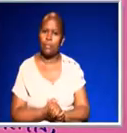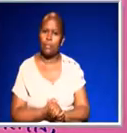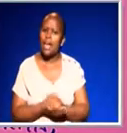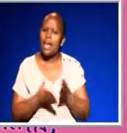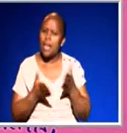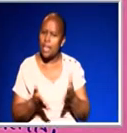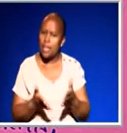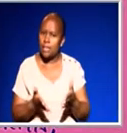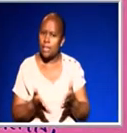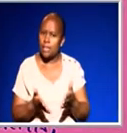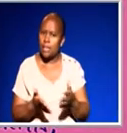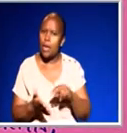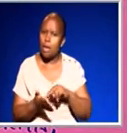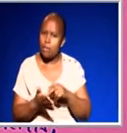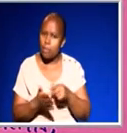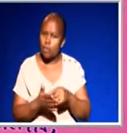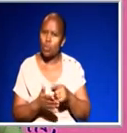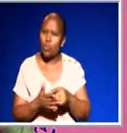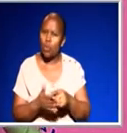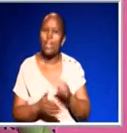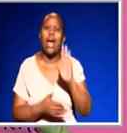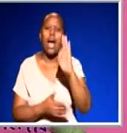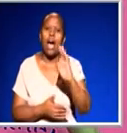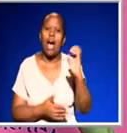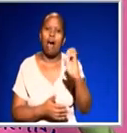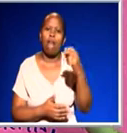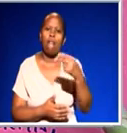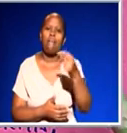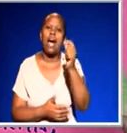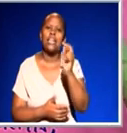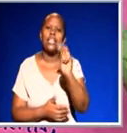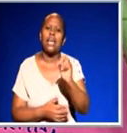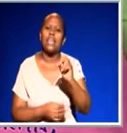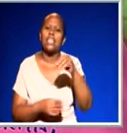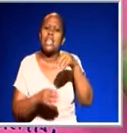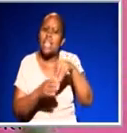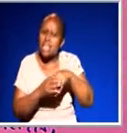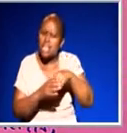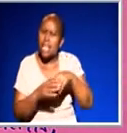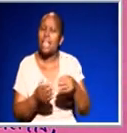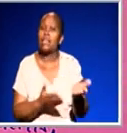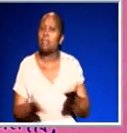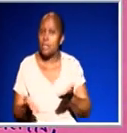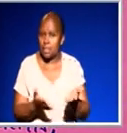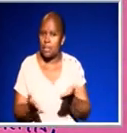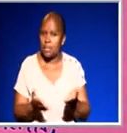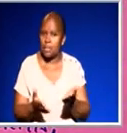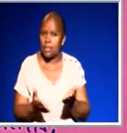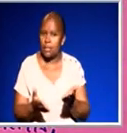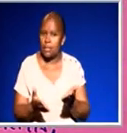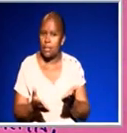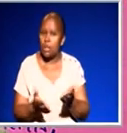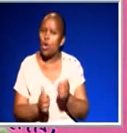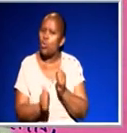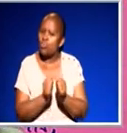This refers to factors from within the business